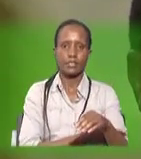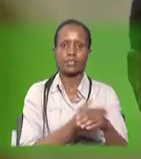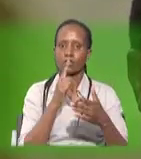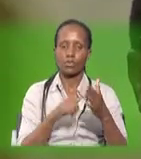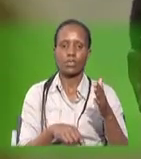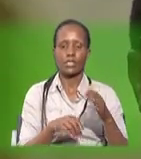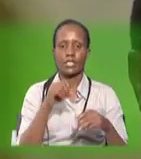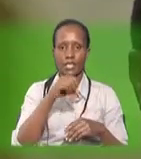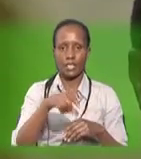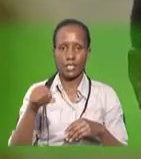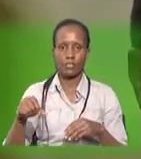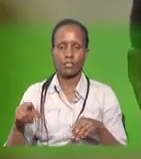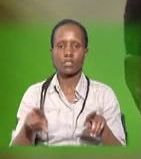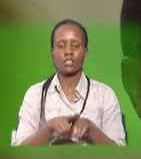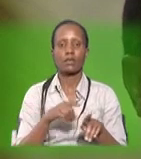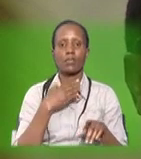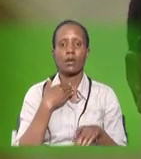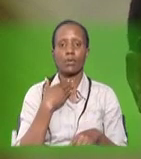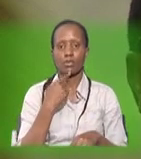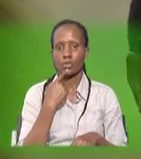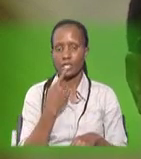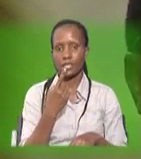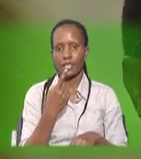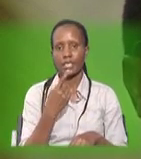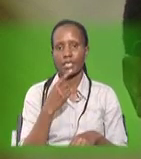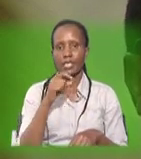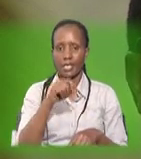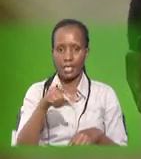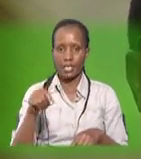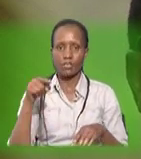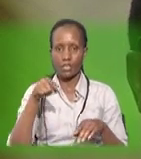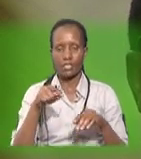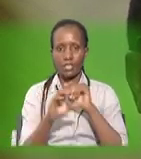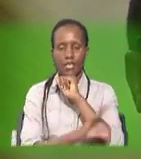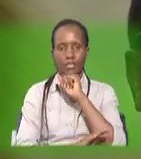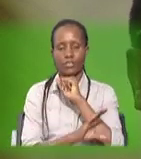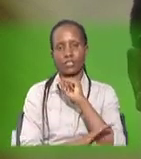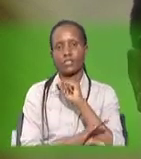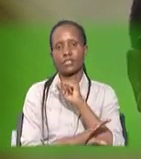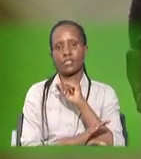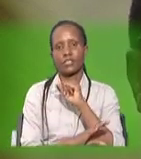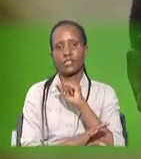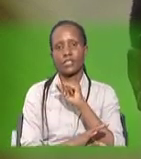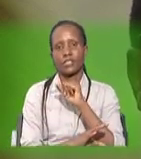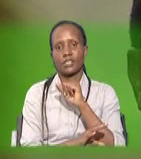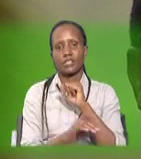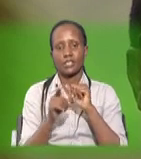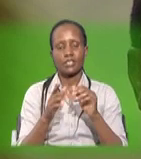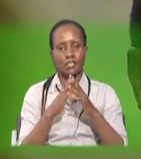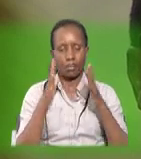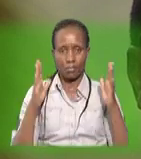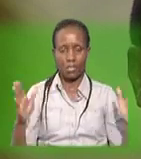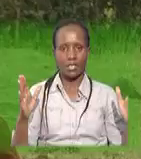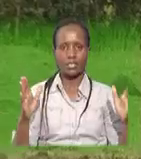is irrigation. And I would want to say that in the nation, the country, this institution is the